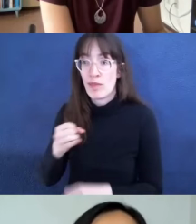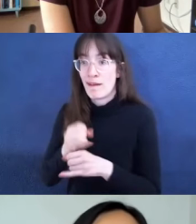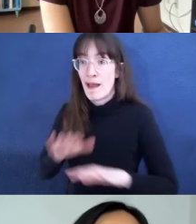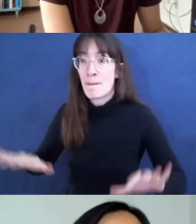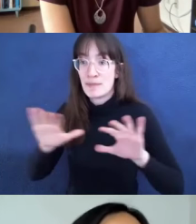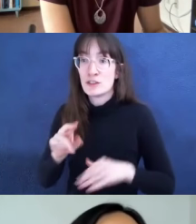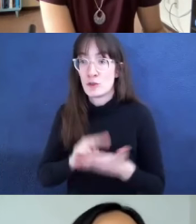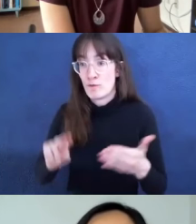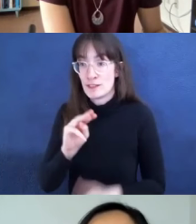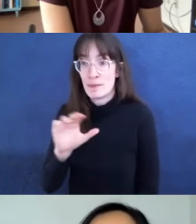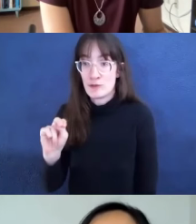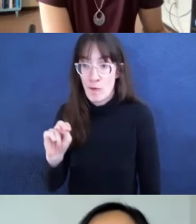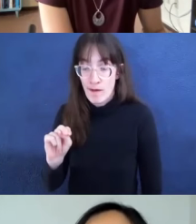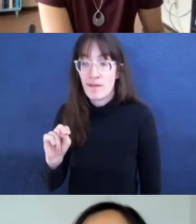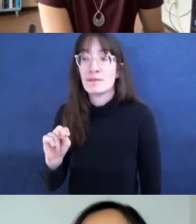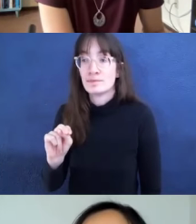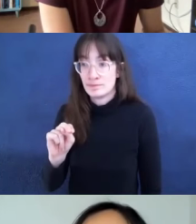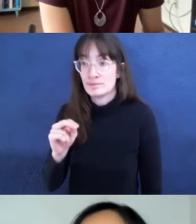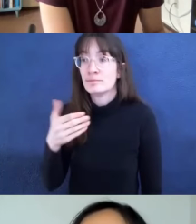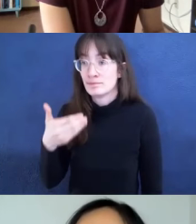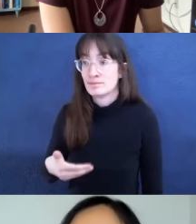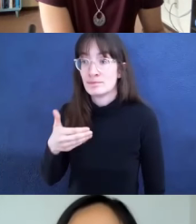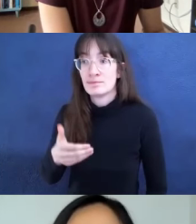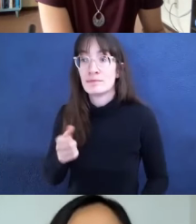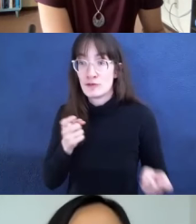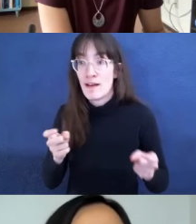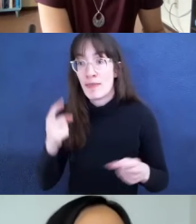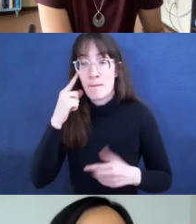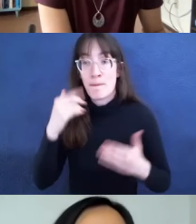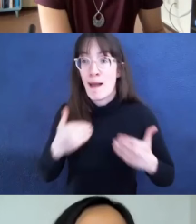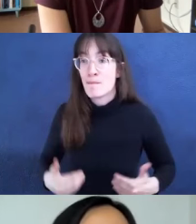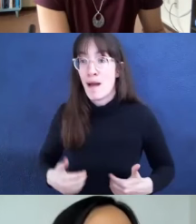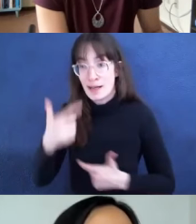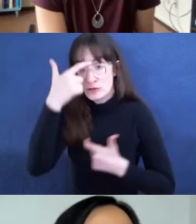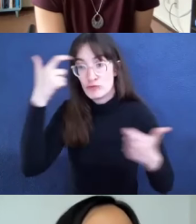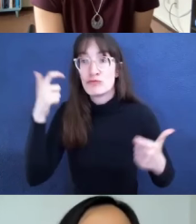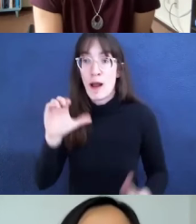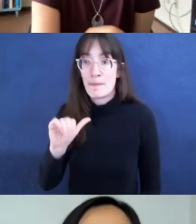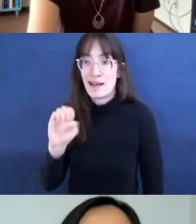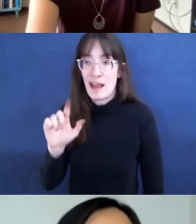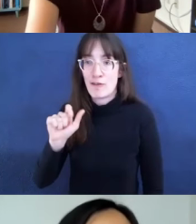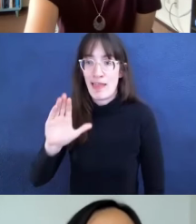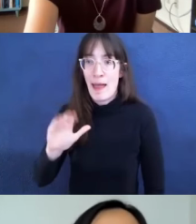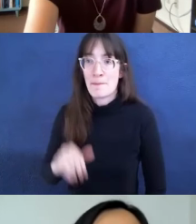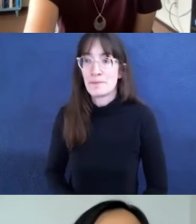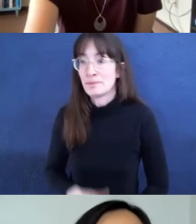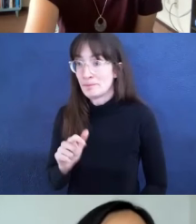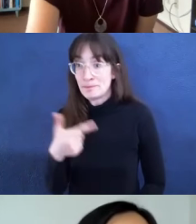of Minnesota, and I direct the Mind Body Trauma Care Lab. So I'll pass it on to Kelsey.